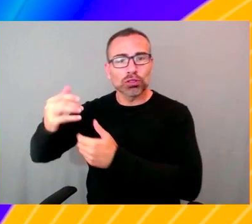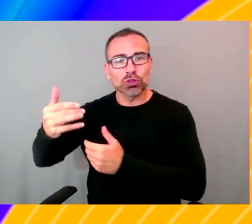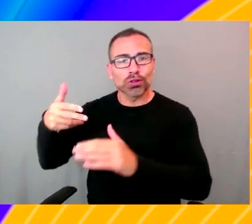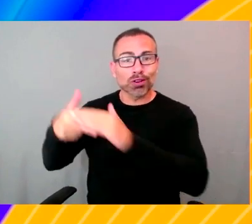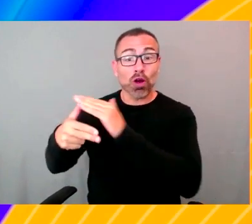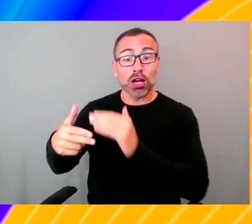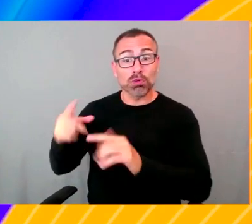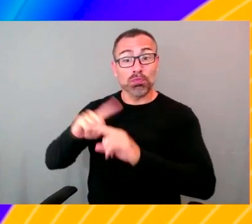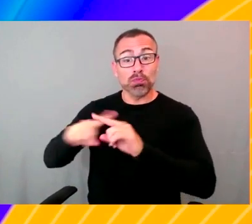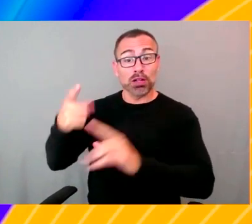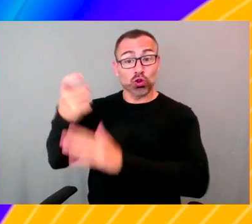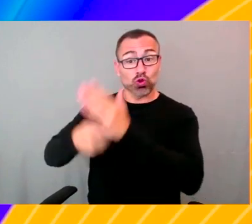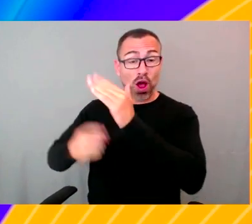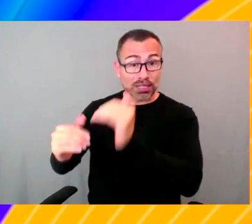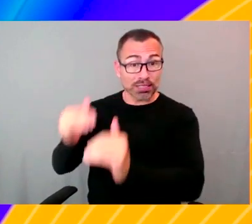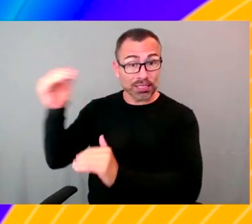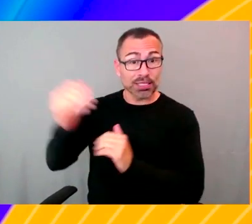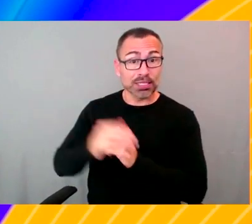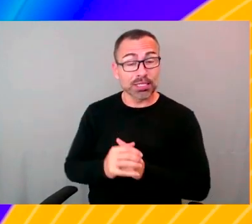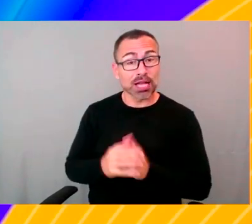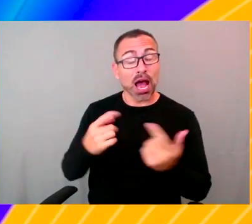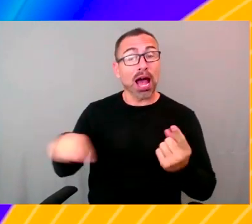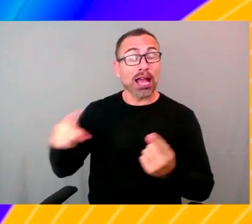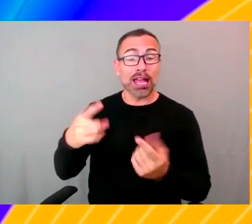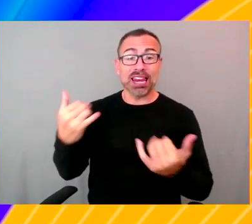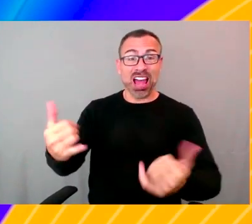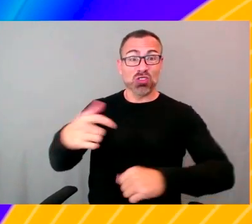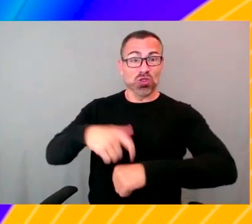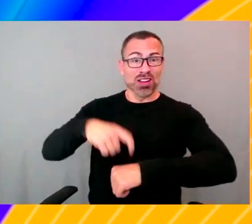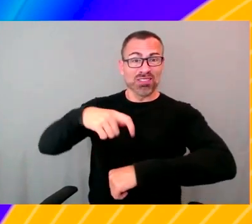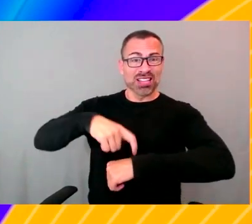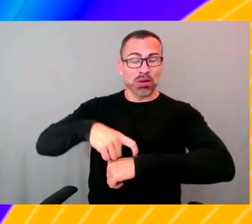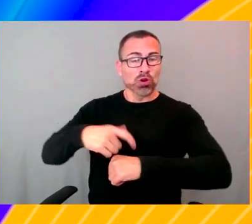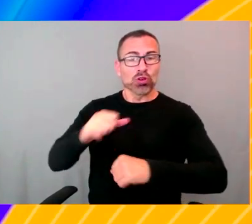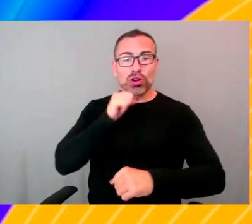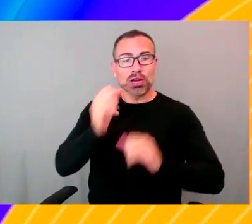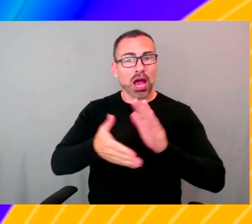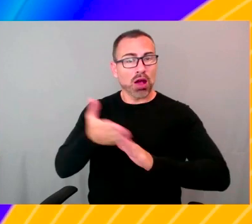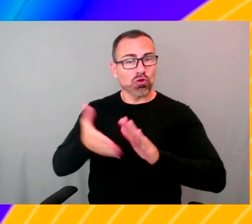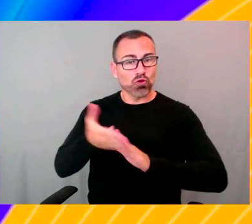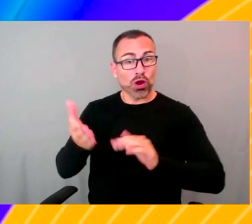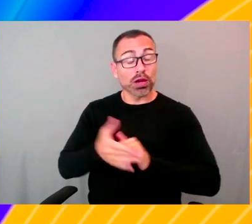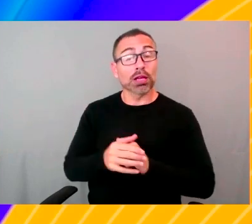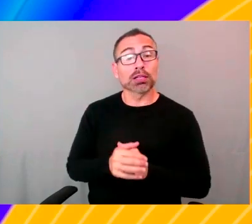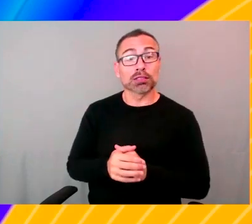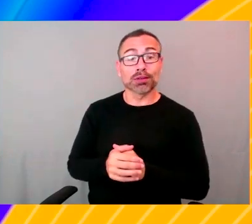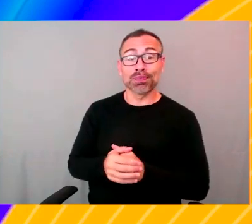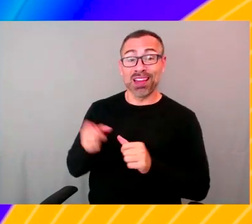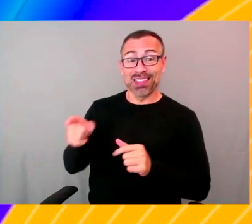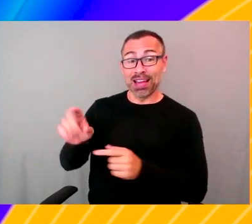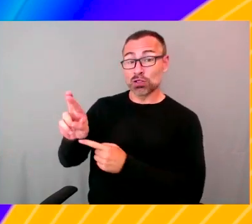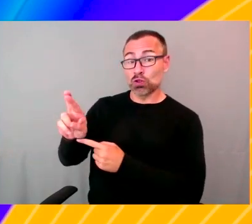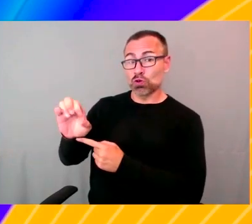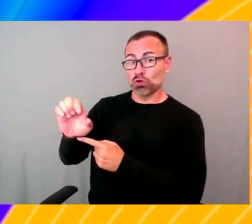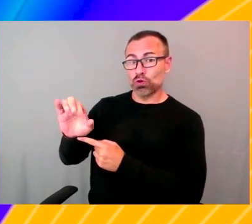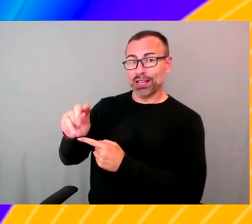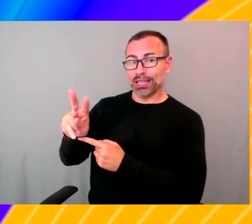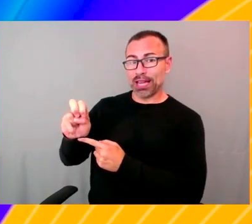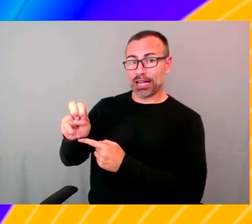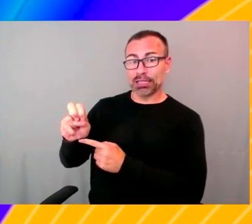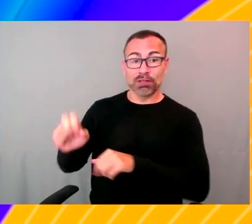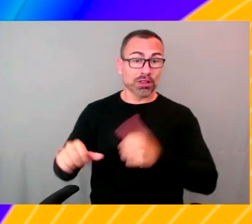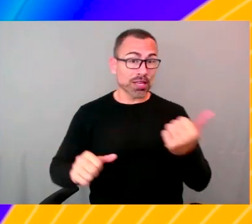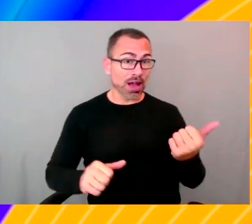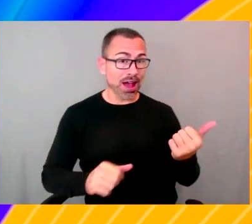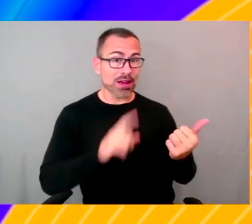Or they tend to do what is known as preventive maintenance, which is in a regular period of time, they'll go in and carry out maintenance. Even if the part's fine, they